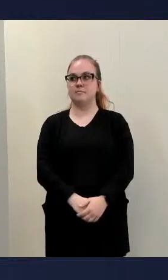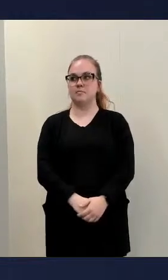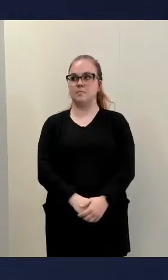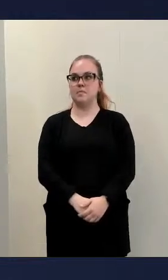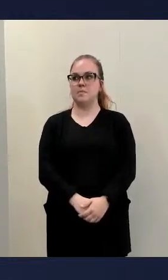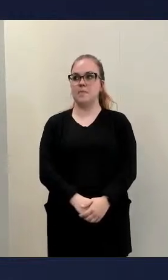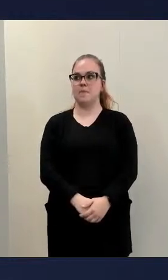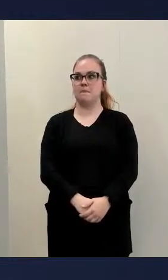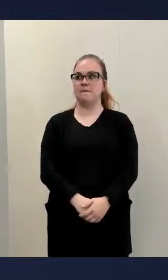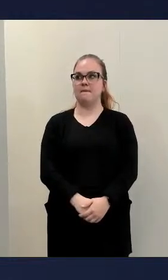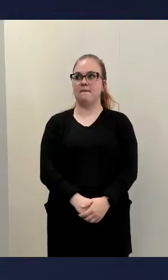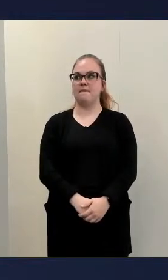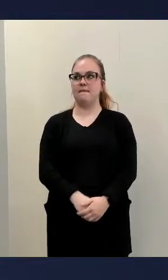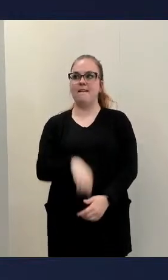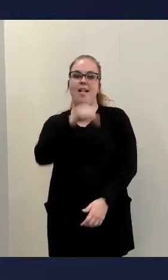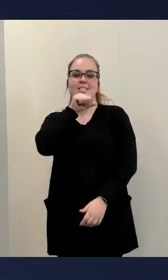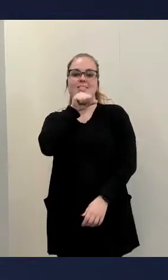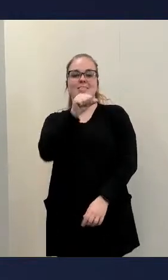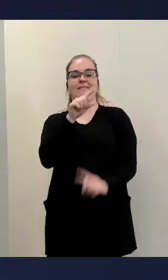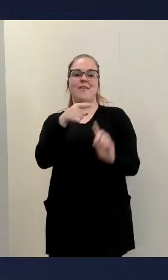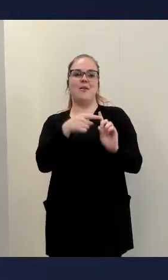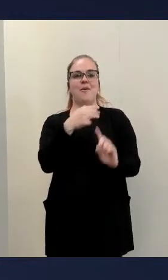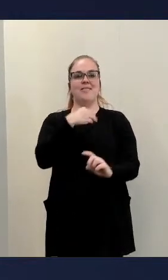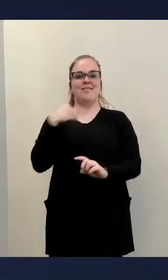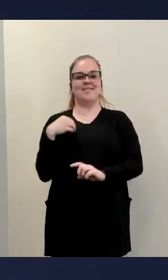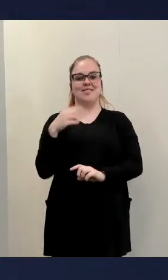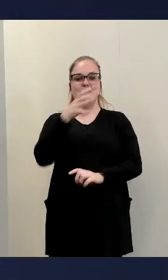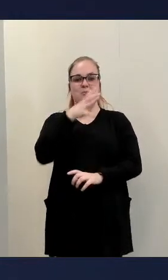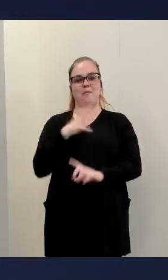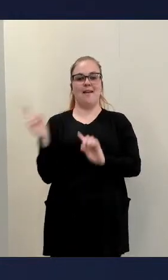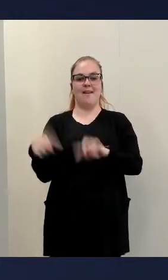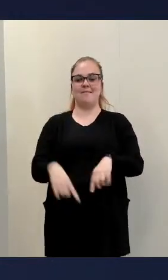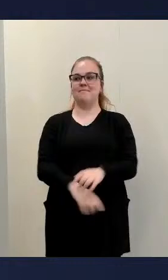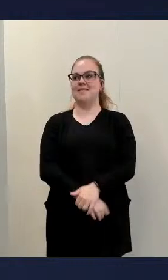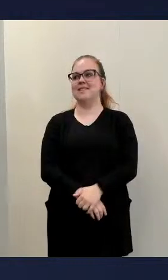I'll be brief because I love it when the chairwoman comes.